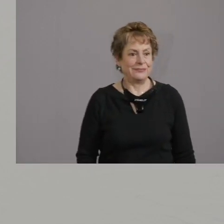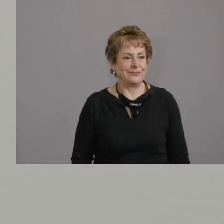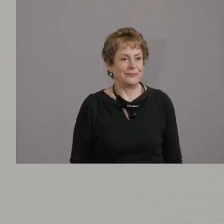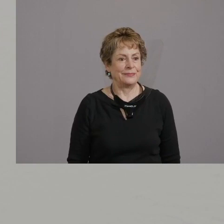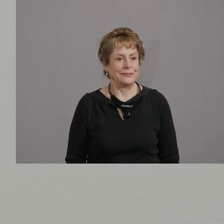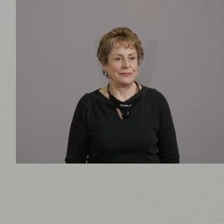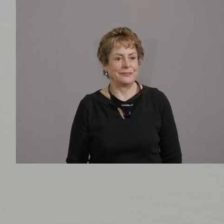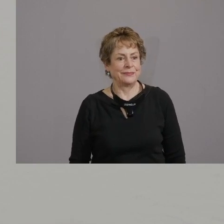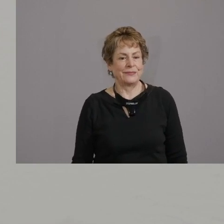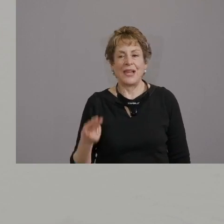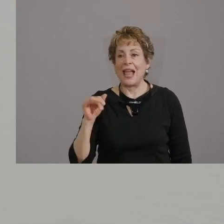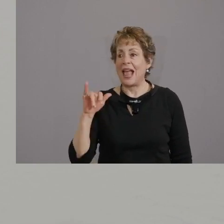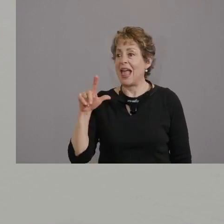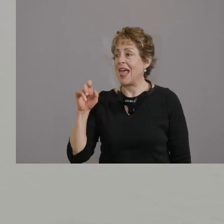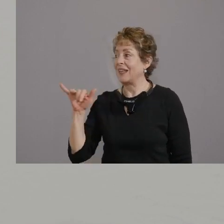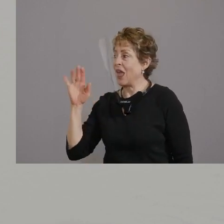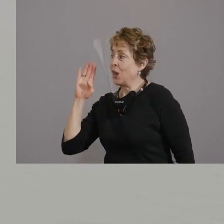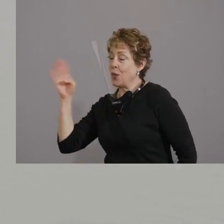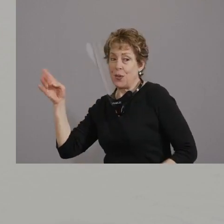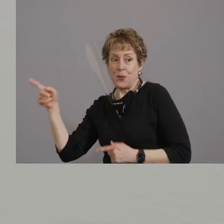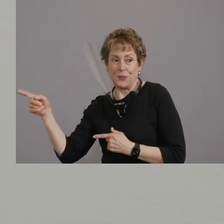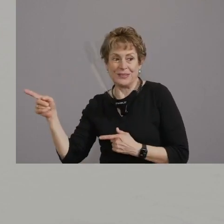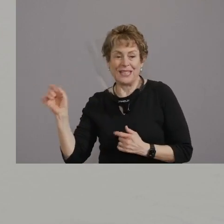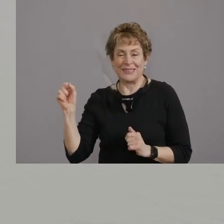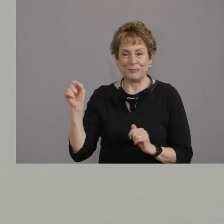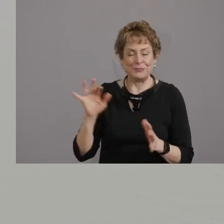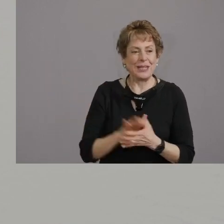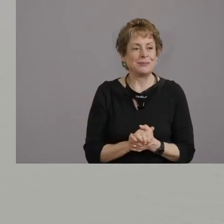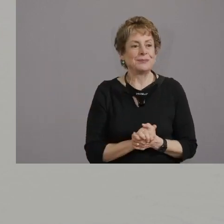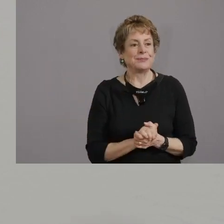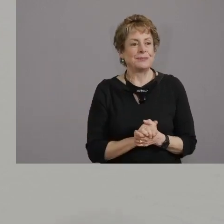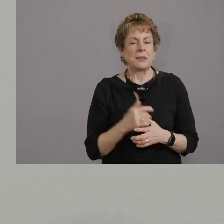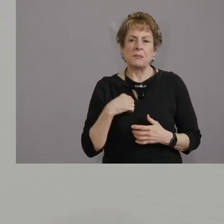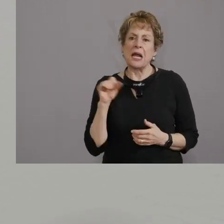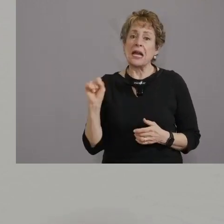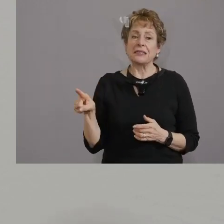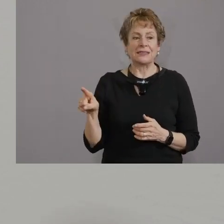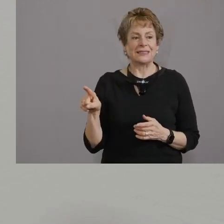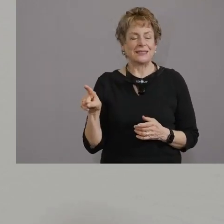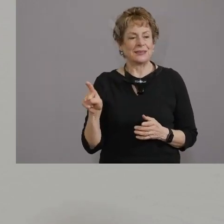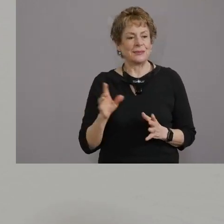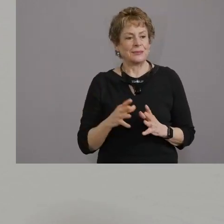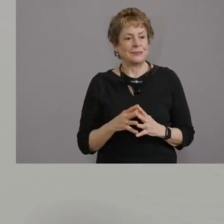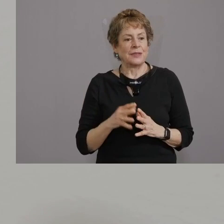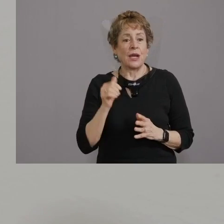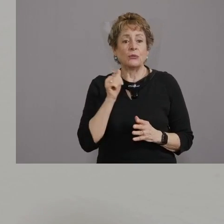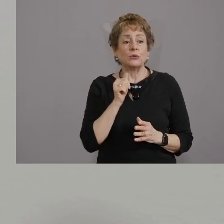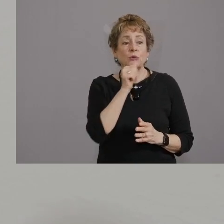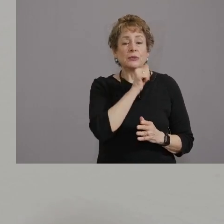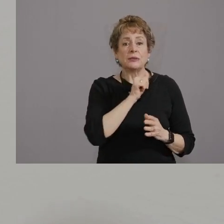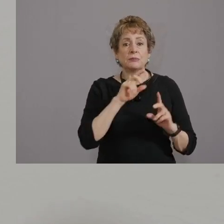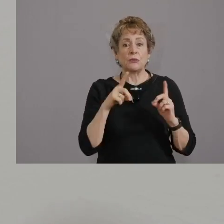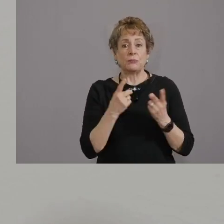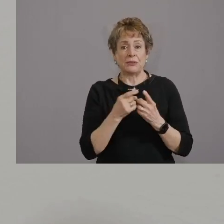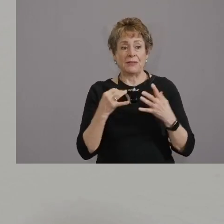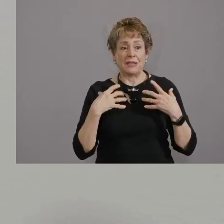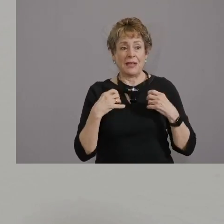So I just wanted to ask one question. Yeah. So the Arizona Department of Health Services has